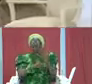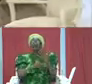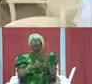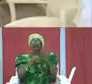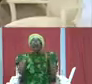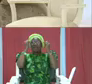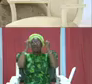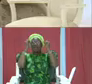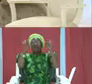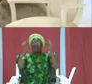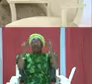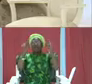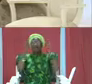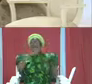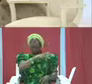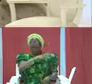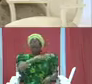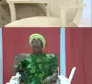and strength.